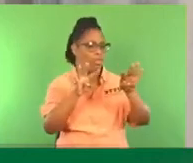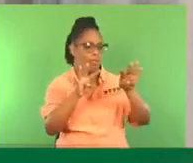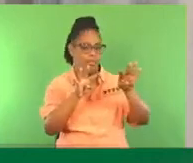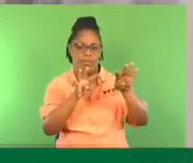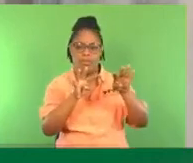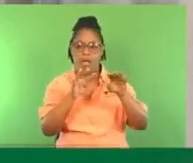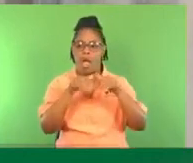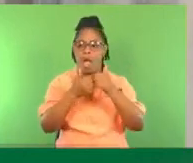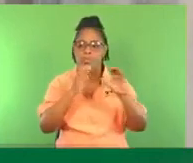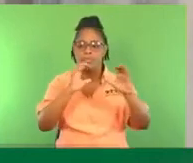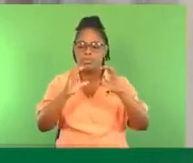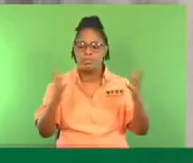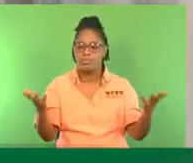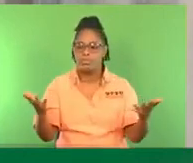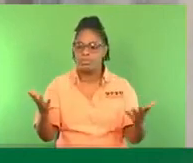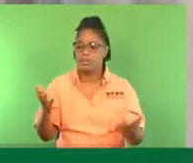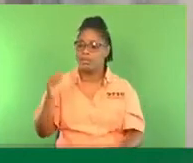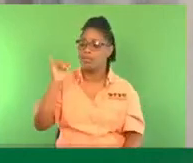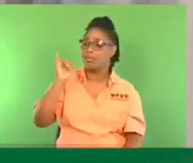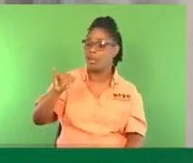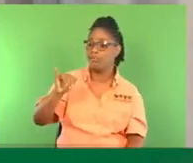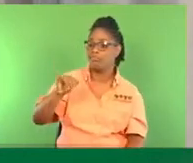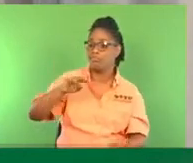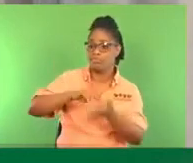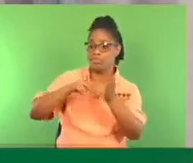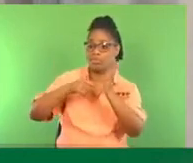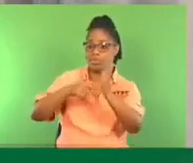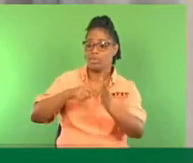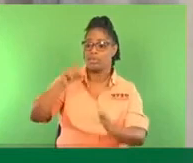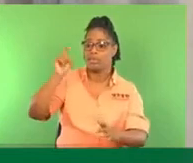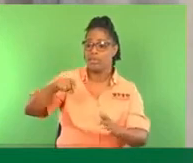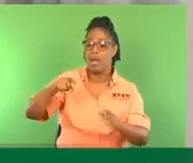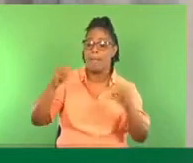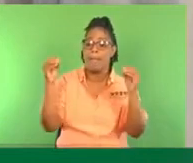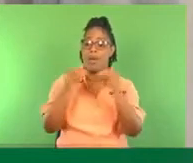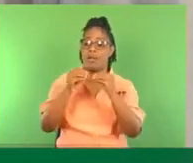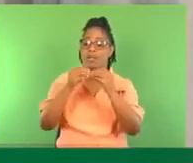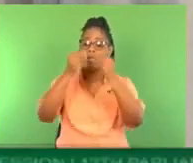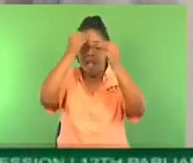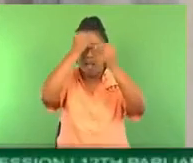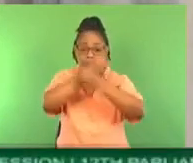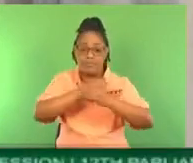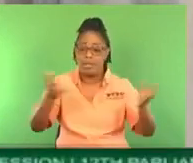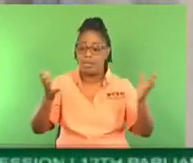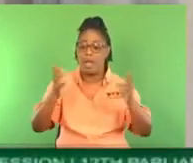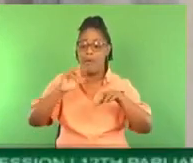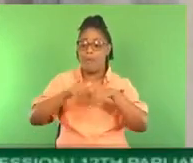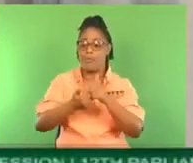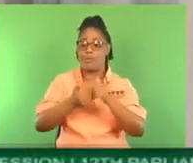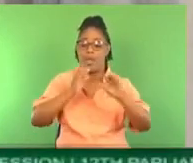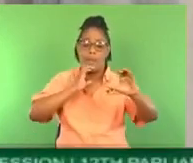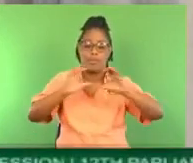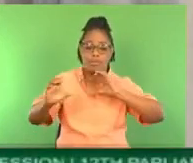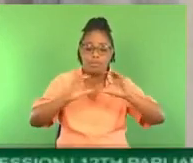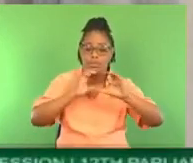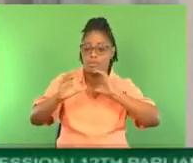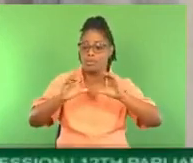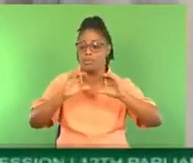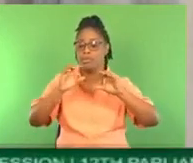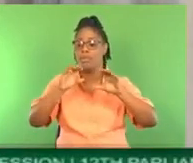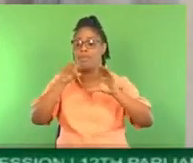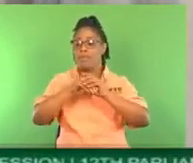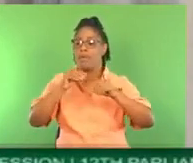and public education program on engaging what special needs individuals, especially in state-run